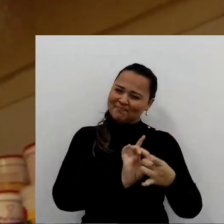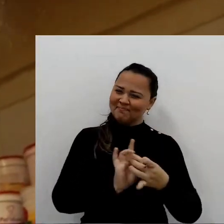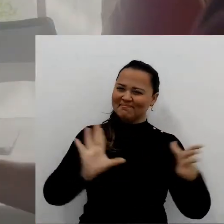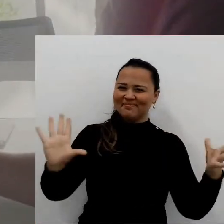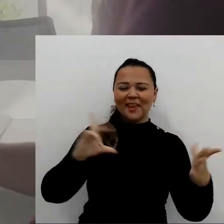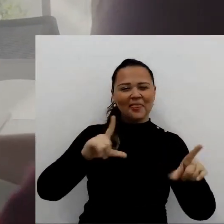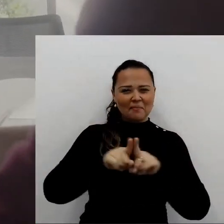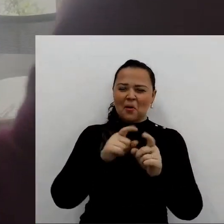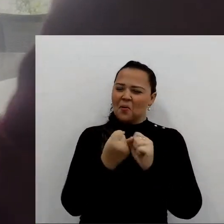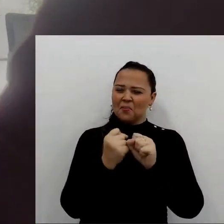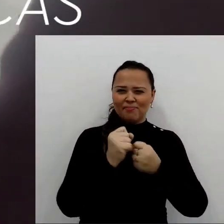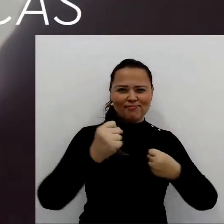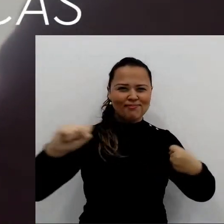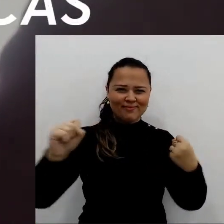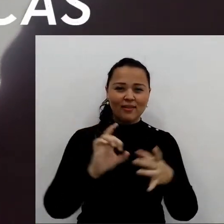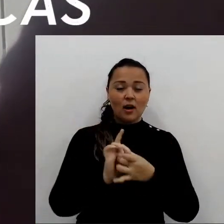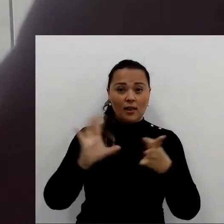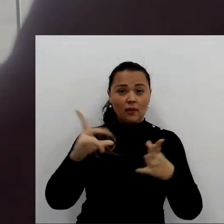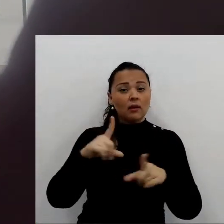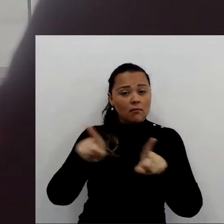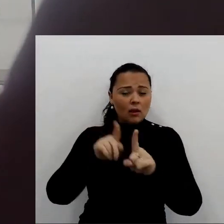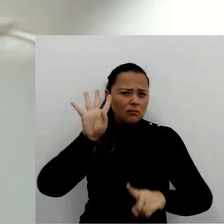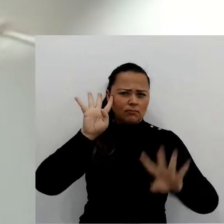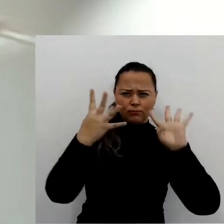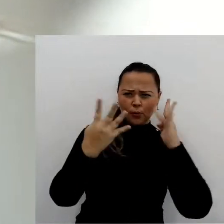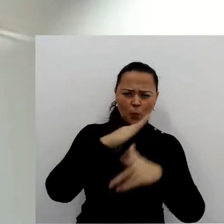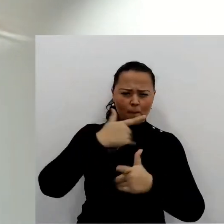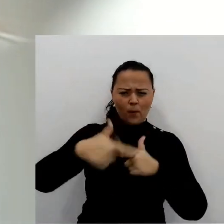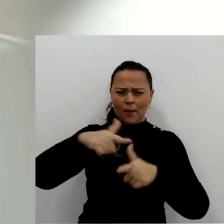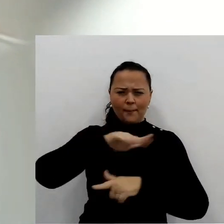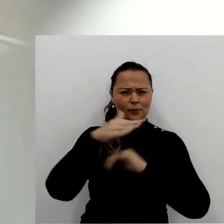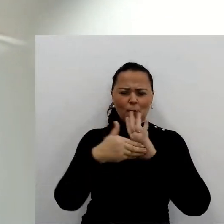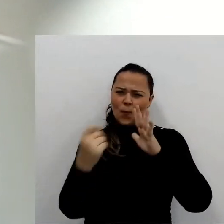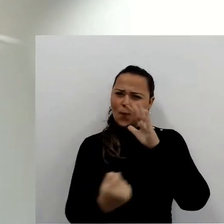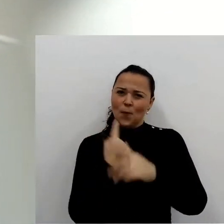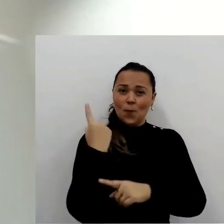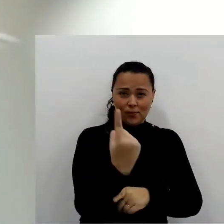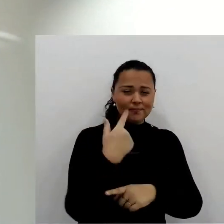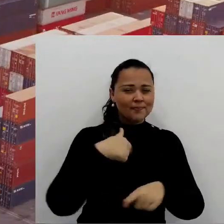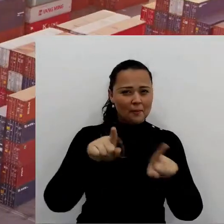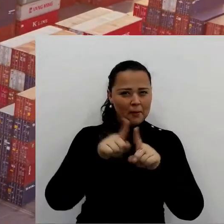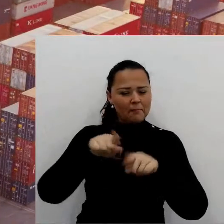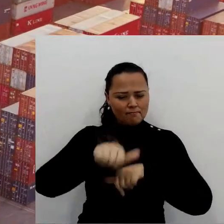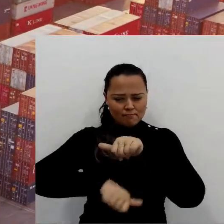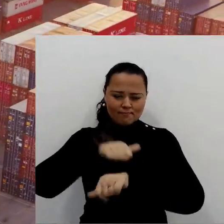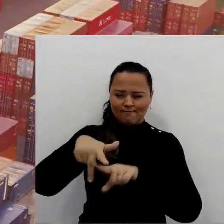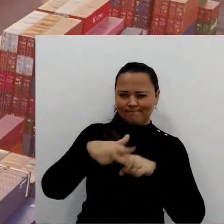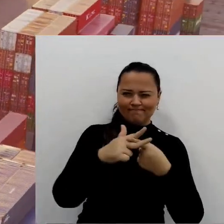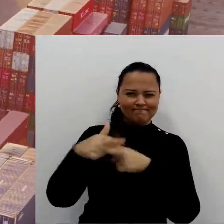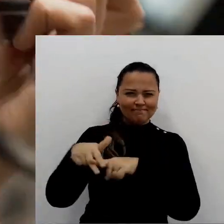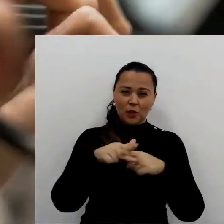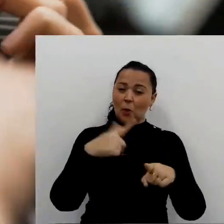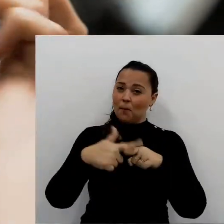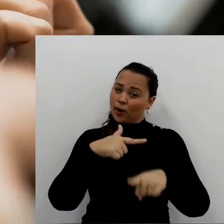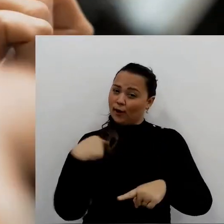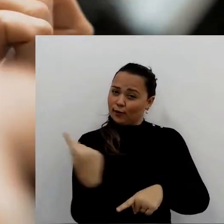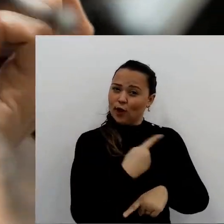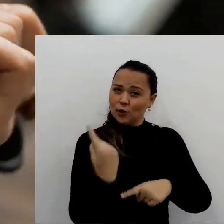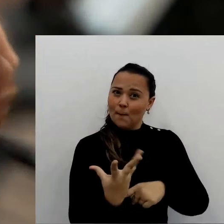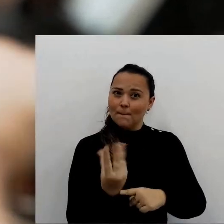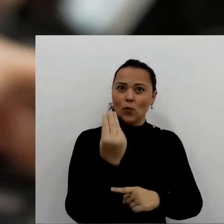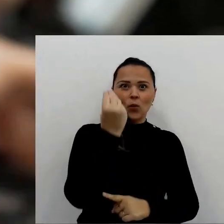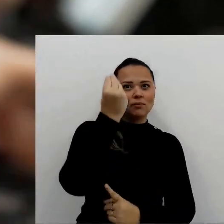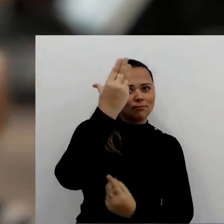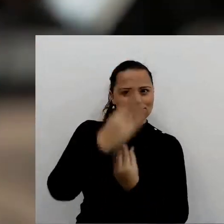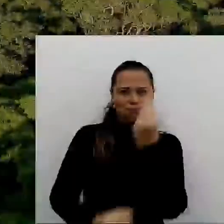C sectors and whatever size they have. And we deliver unique solutions, integrated and customized because